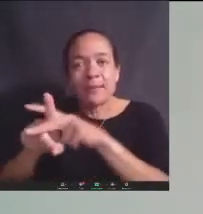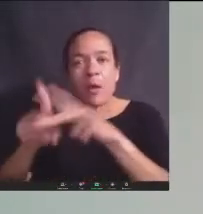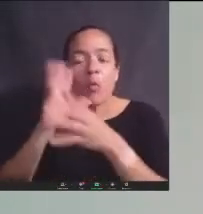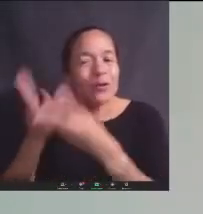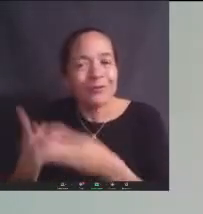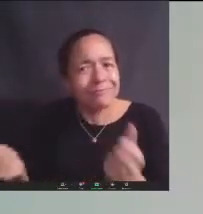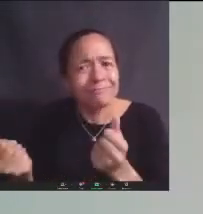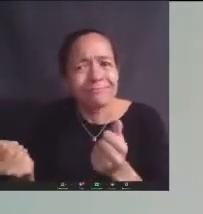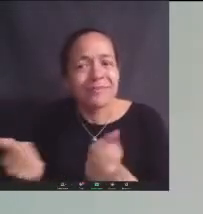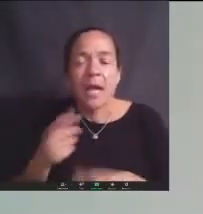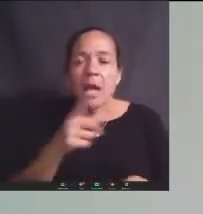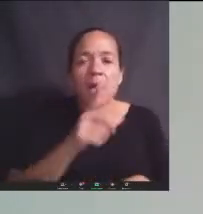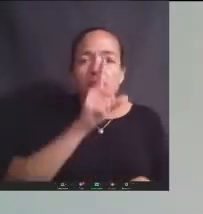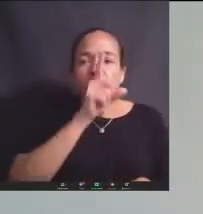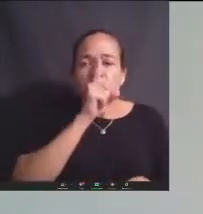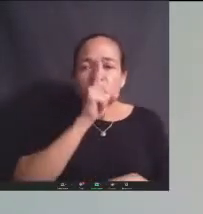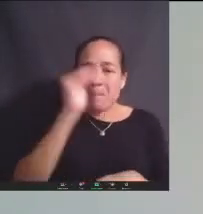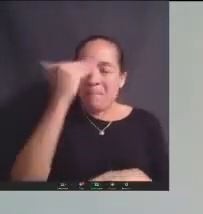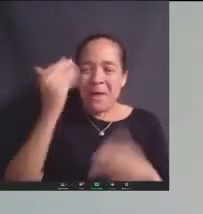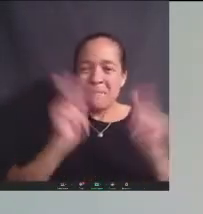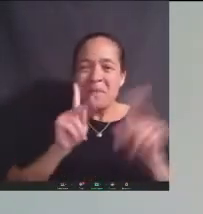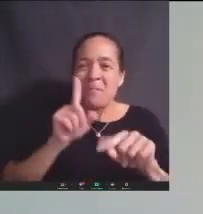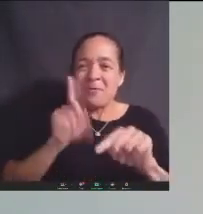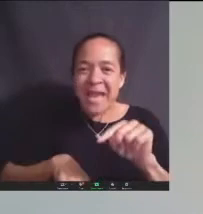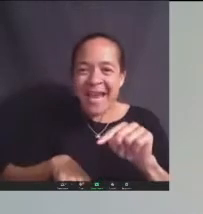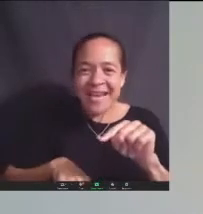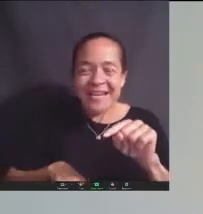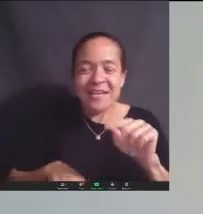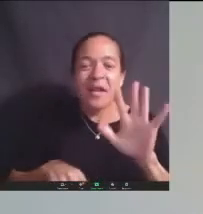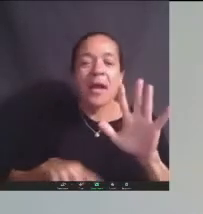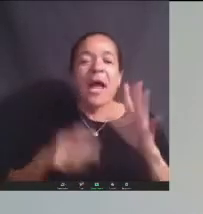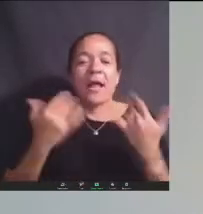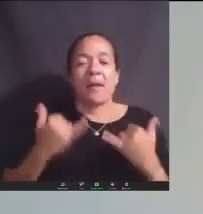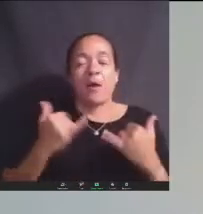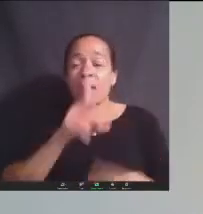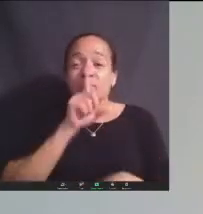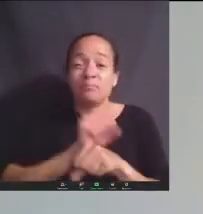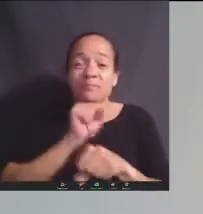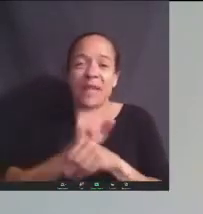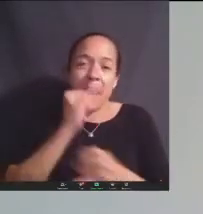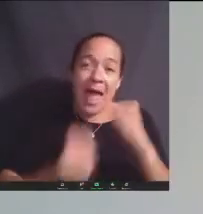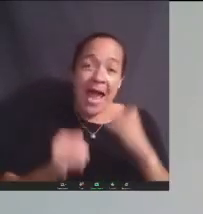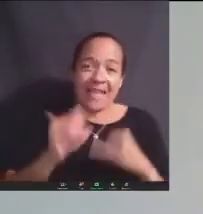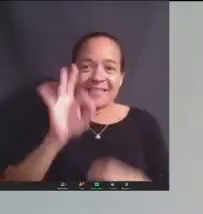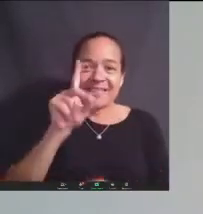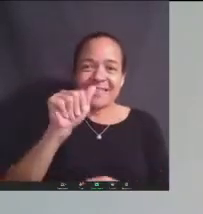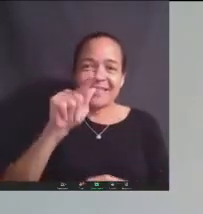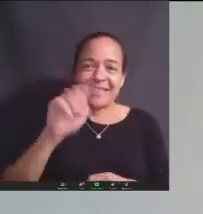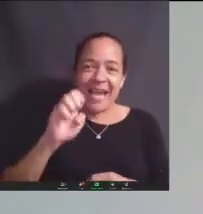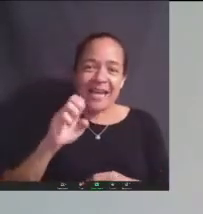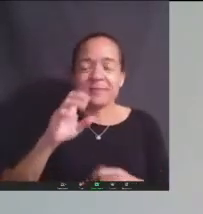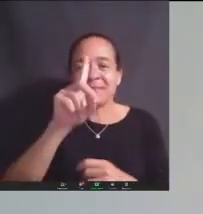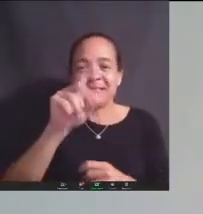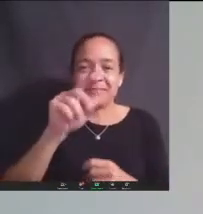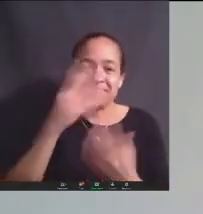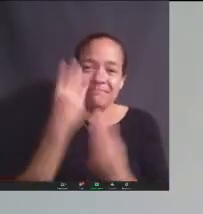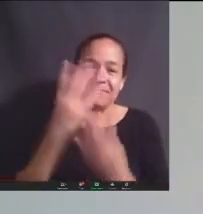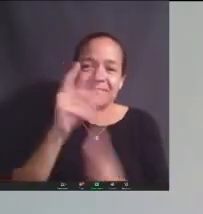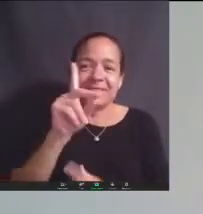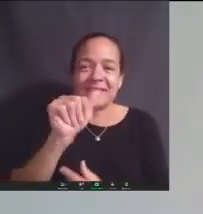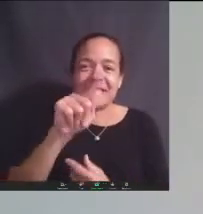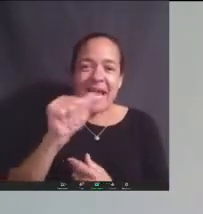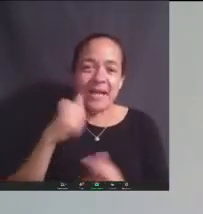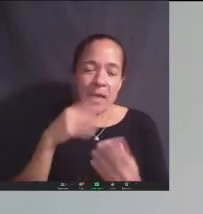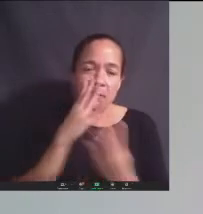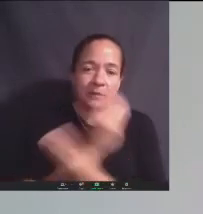any way incapable. In fact, and maybe I'll stop with this last data point. Few people realize that in the United